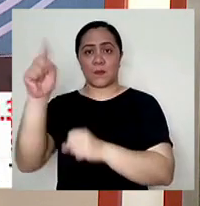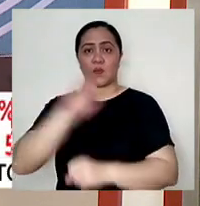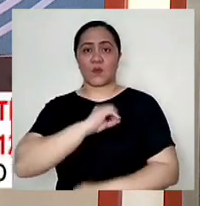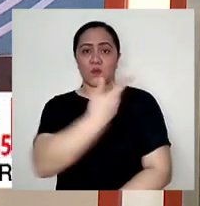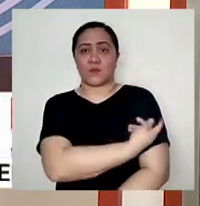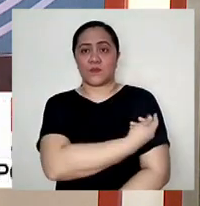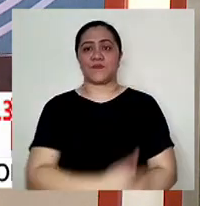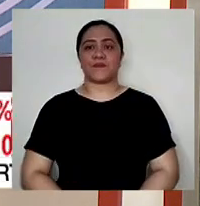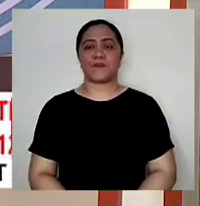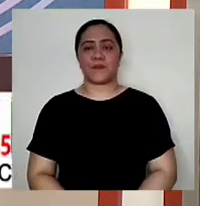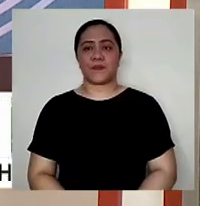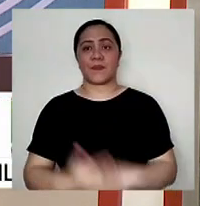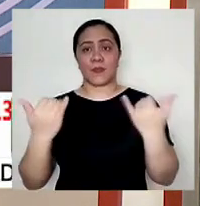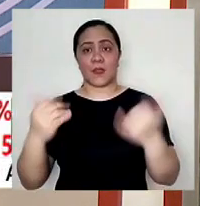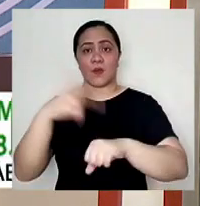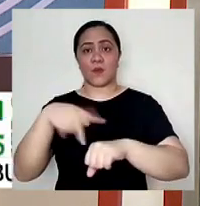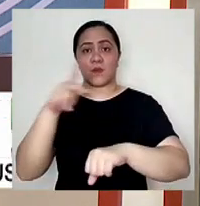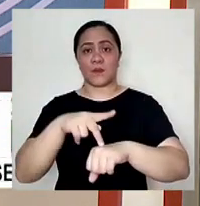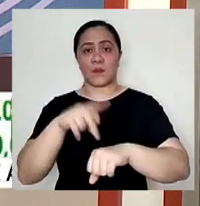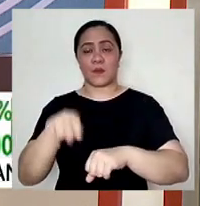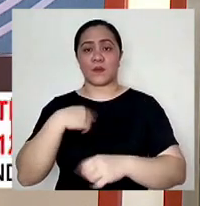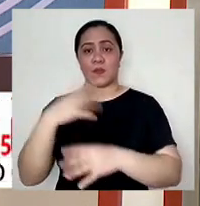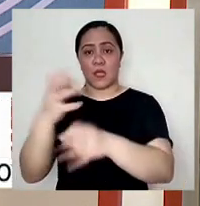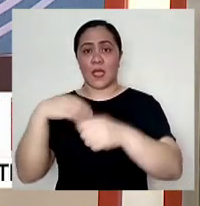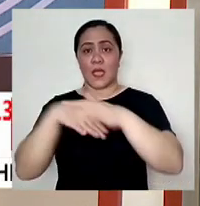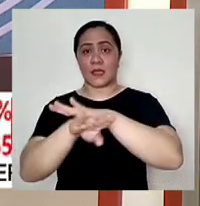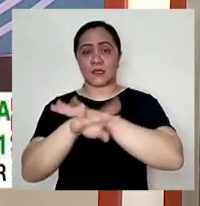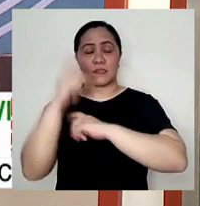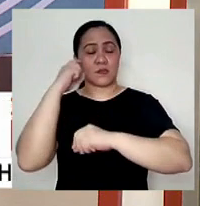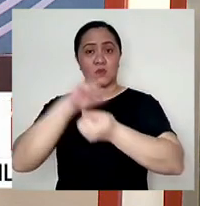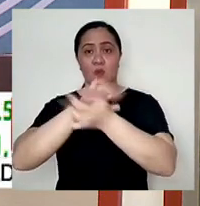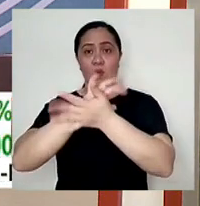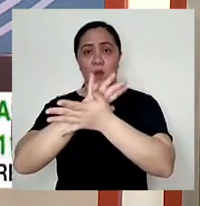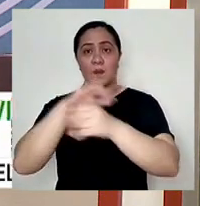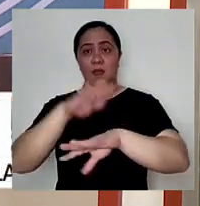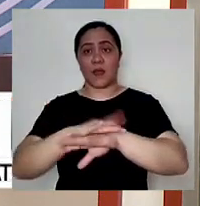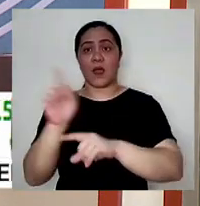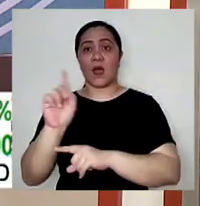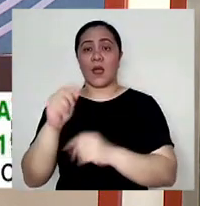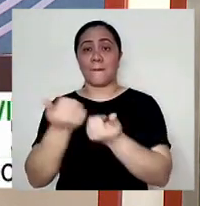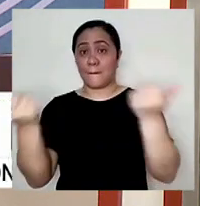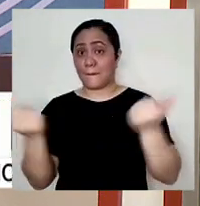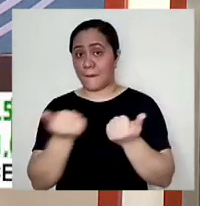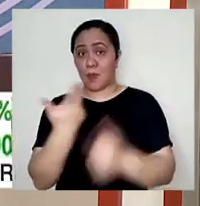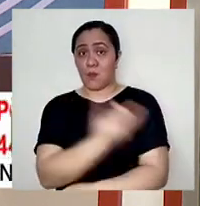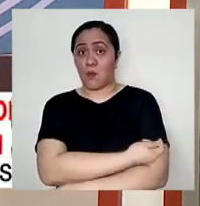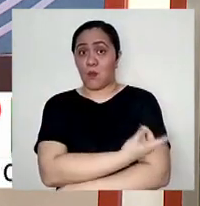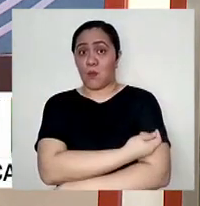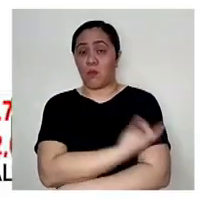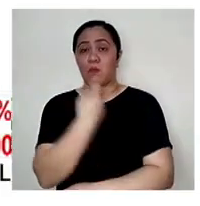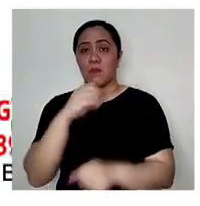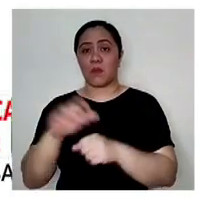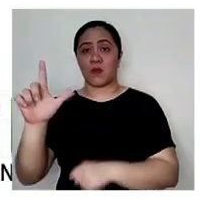For more on the Philippines' efforts to gain access to a COVID-19 vaccine when it becomes available, we're now joined by Dr. Lulu Bravo, Professor